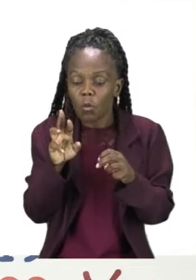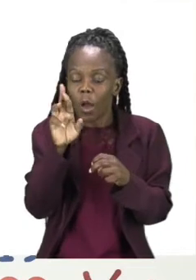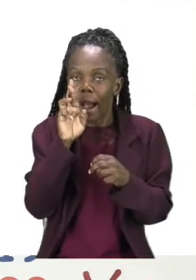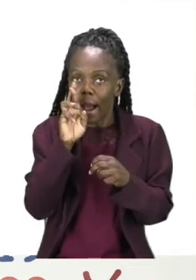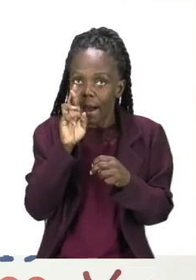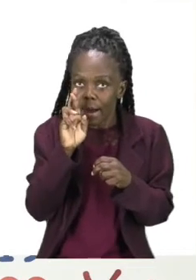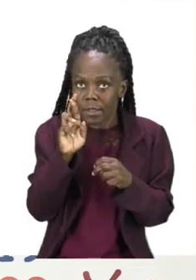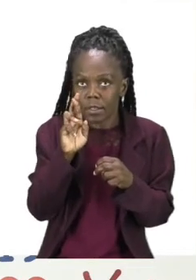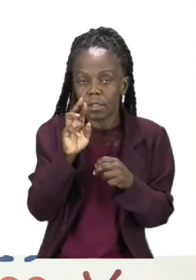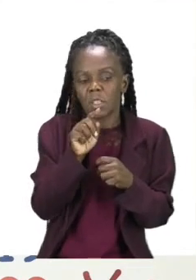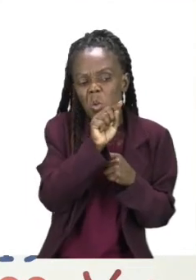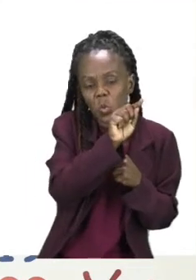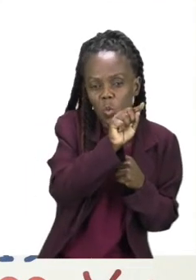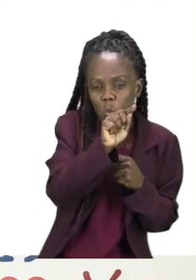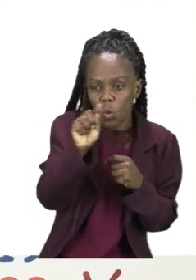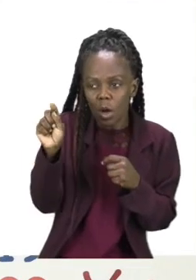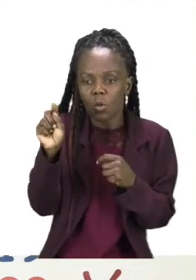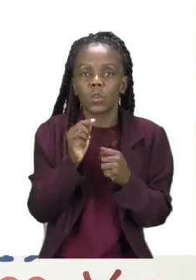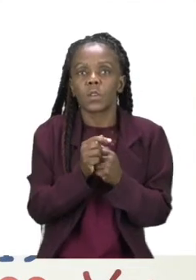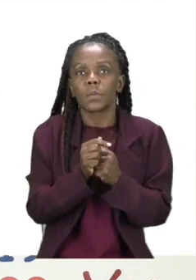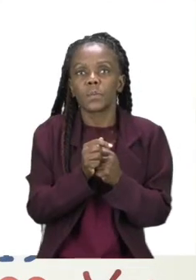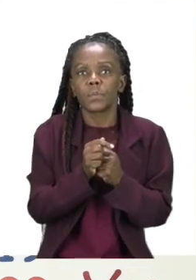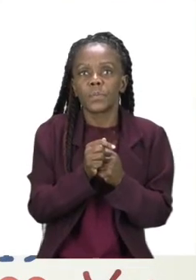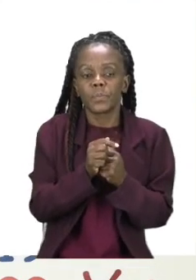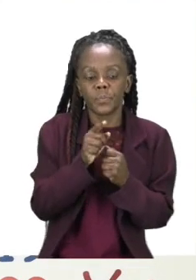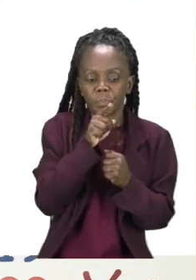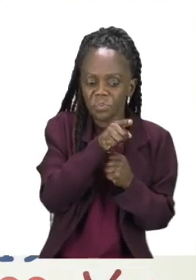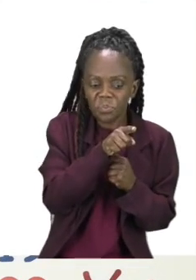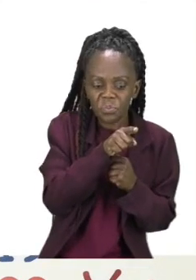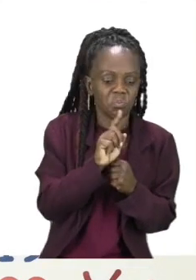go across. Let's check.